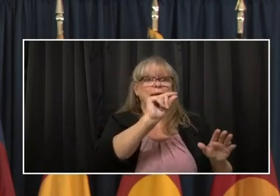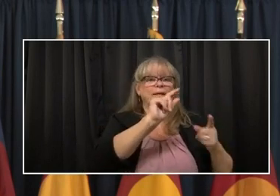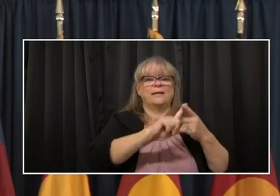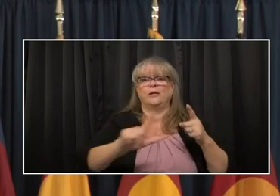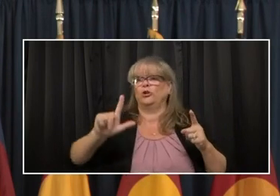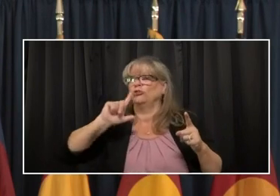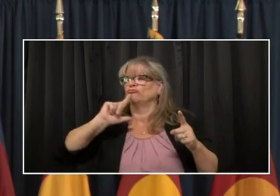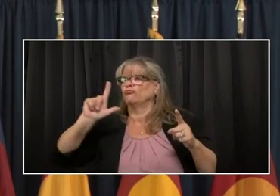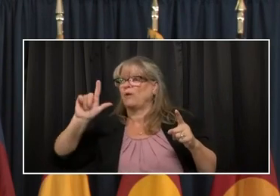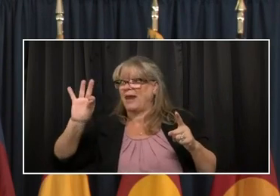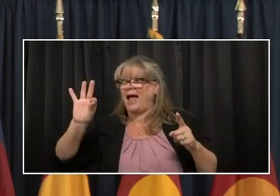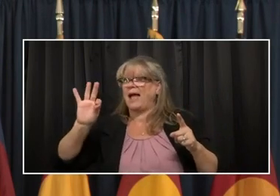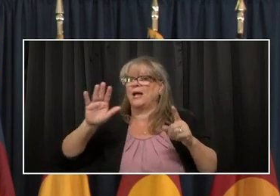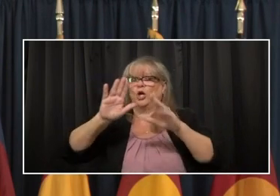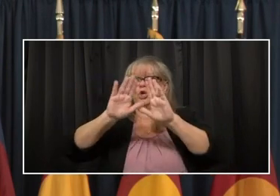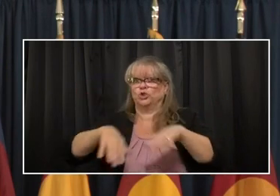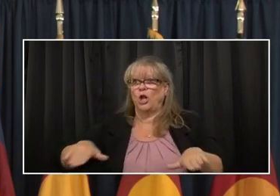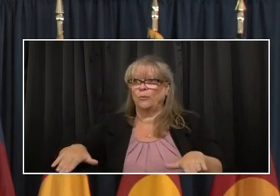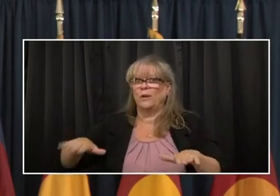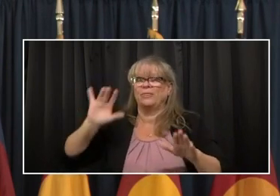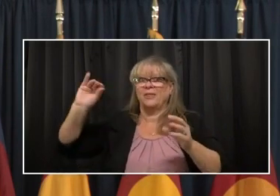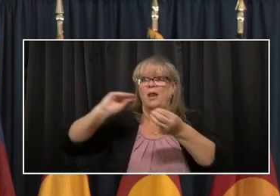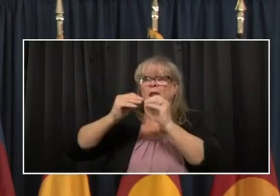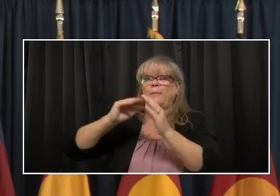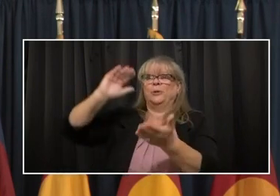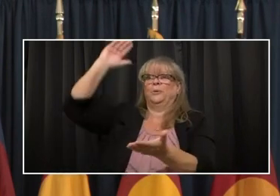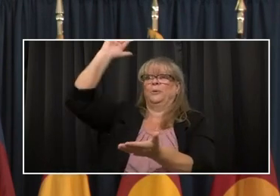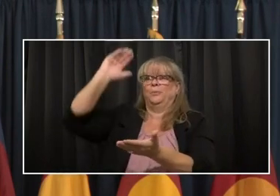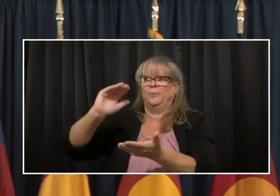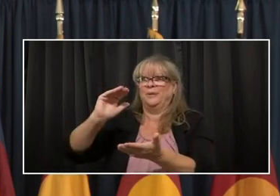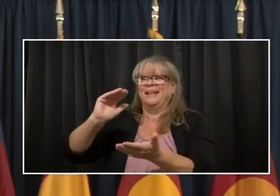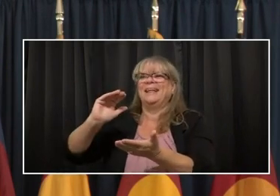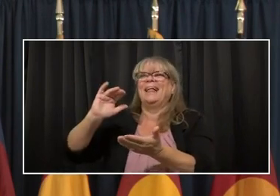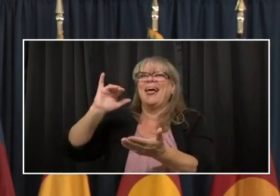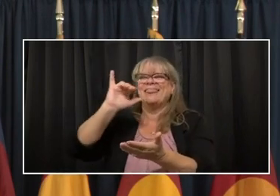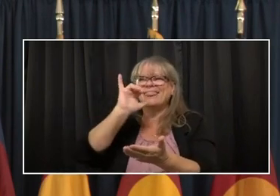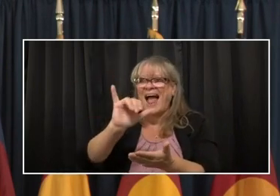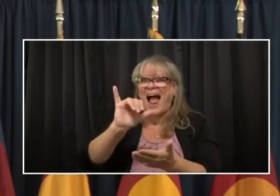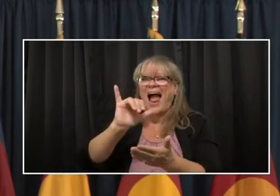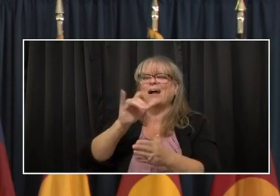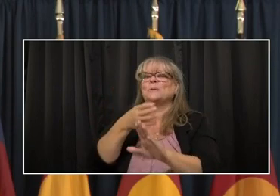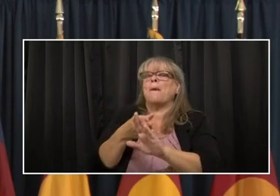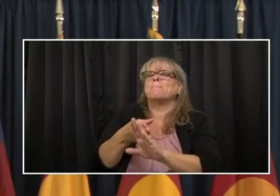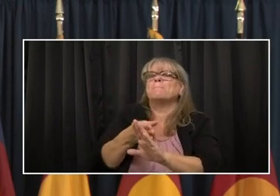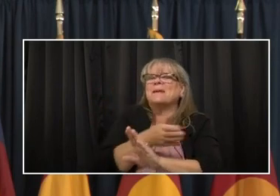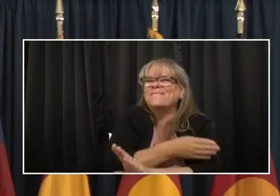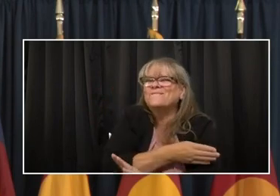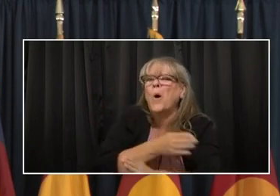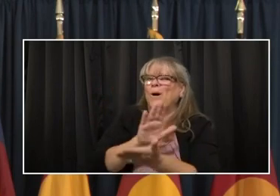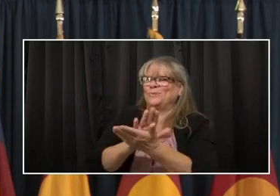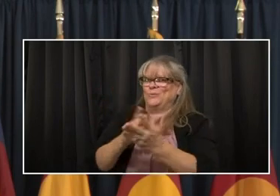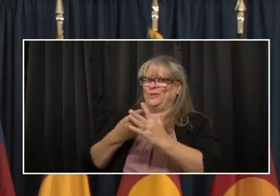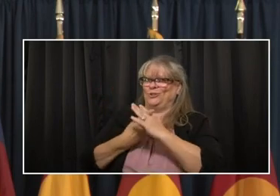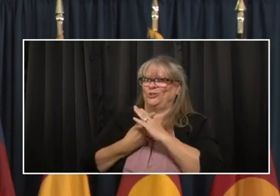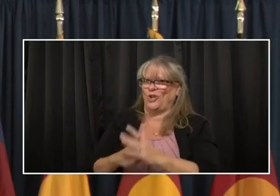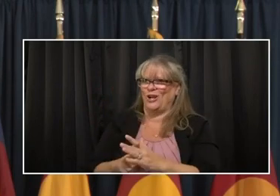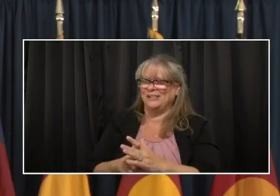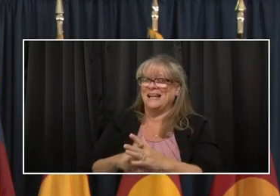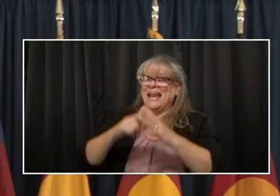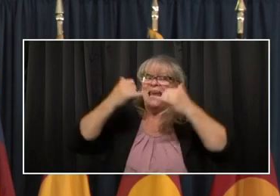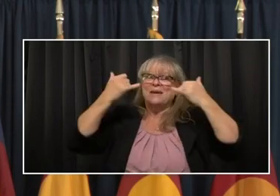down, that's preschool, before coming back to school. So are you concerned that that's going to see a big reversal?